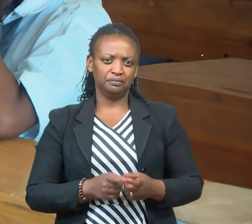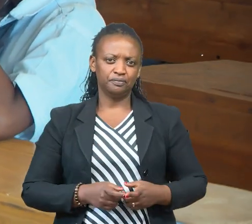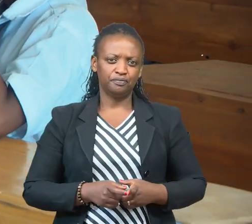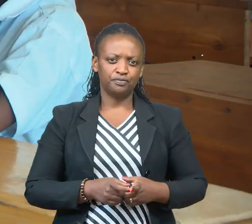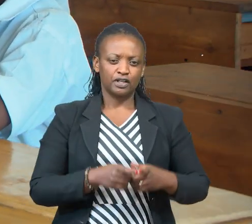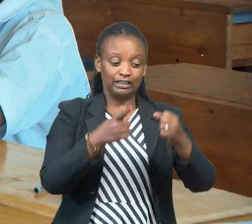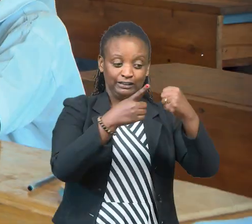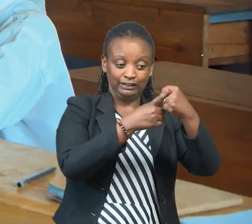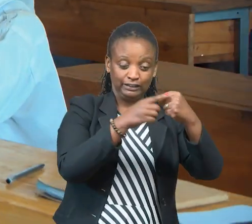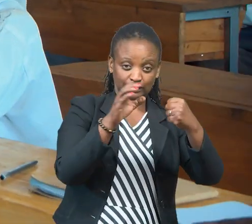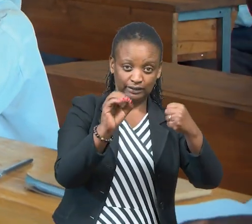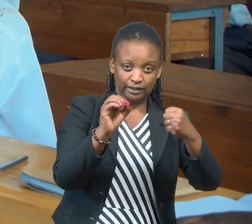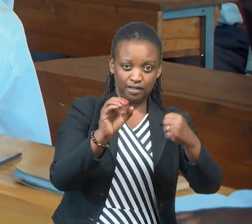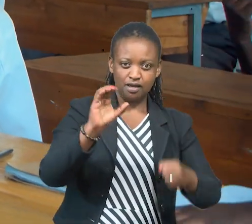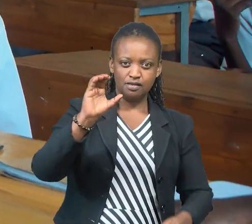Yes? 60